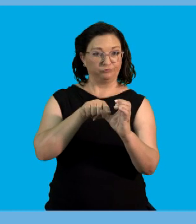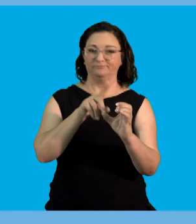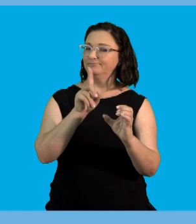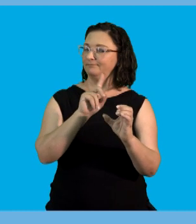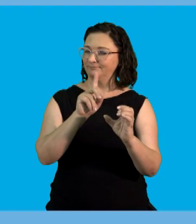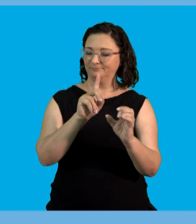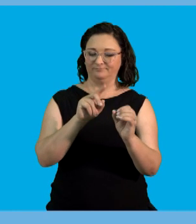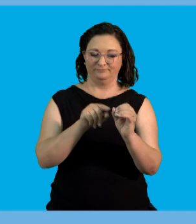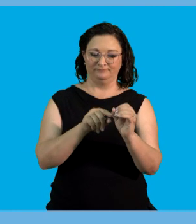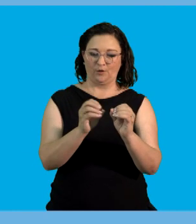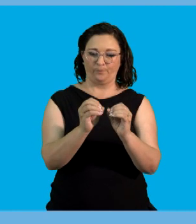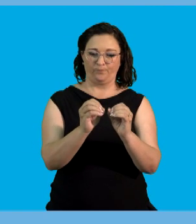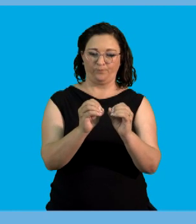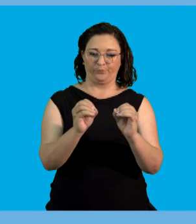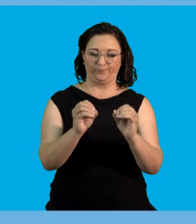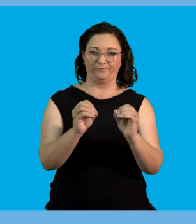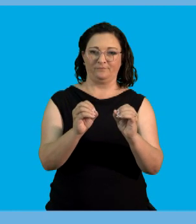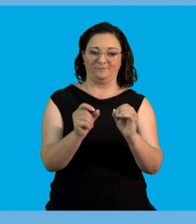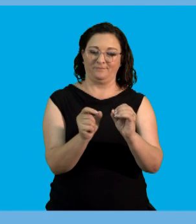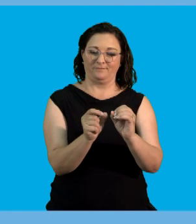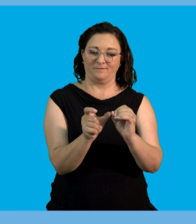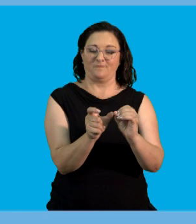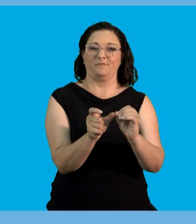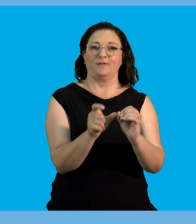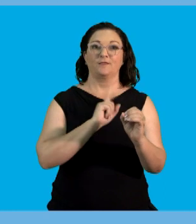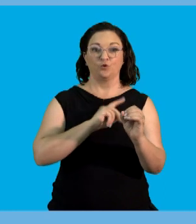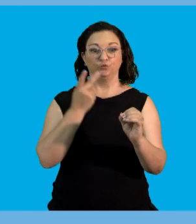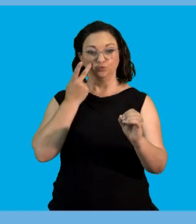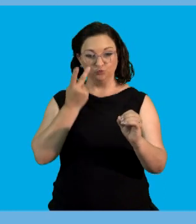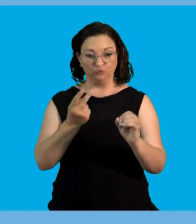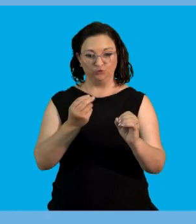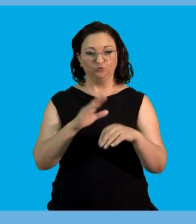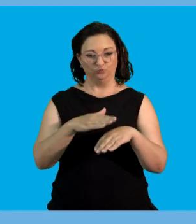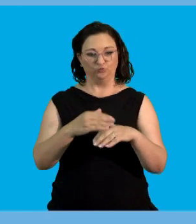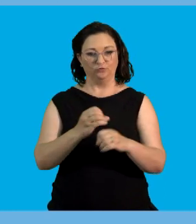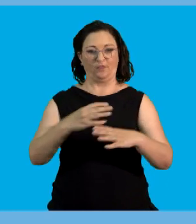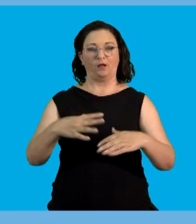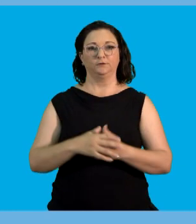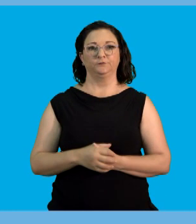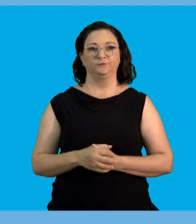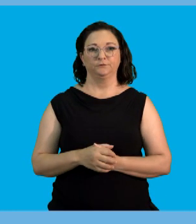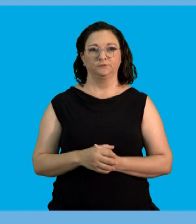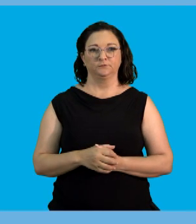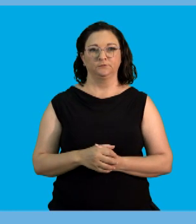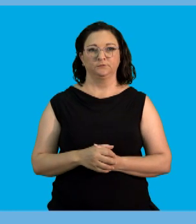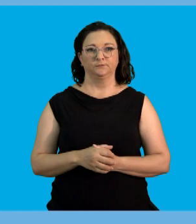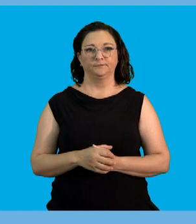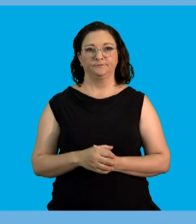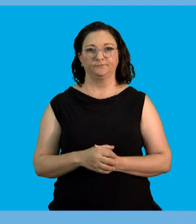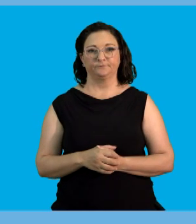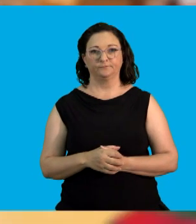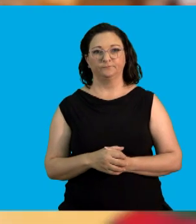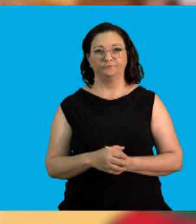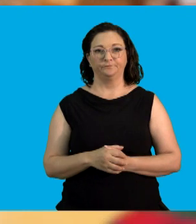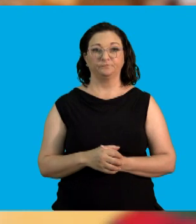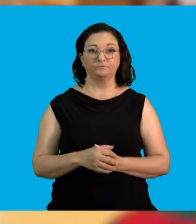not become larger. They just simply move away from each other and therefore appear to be larger. It is because of the spaces between the particles that